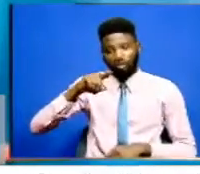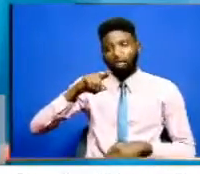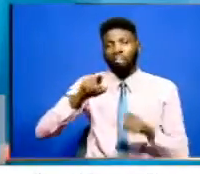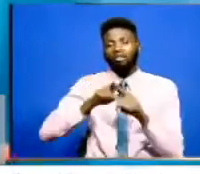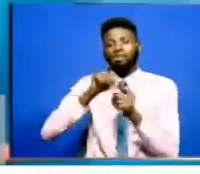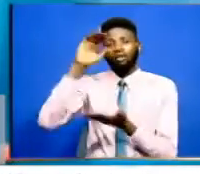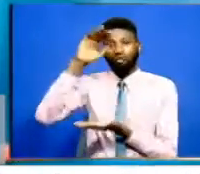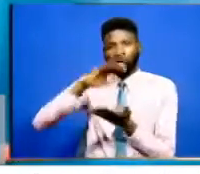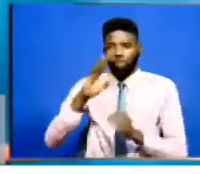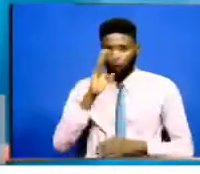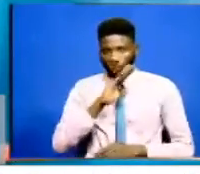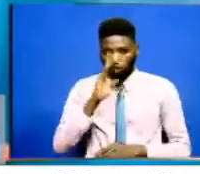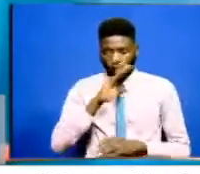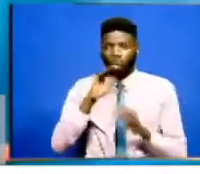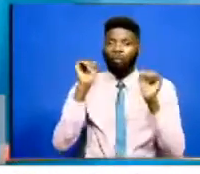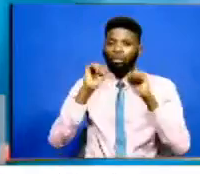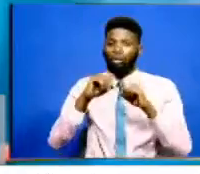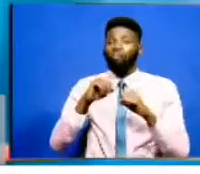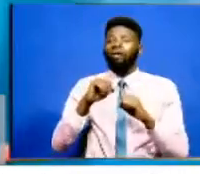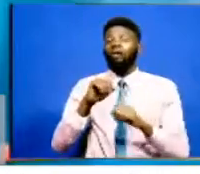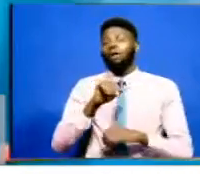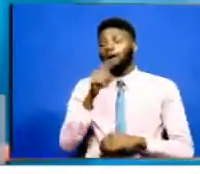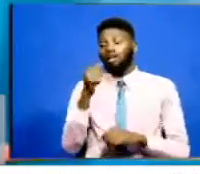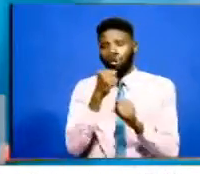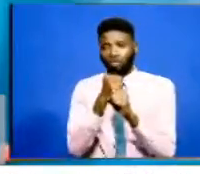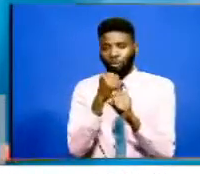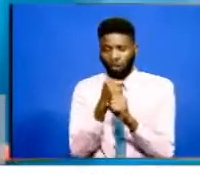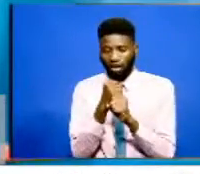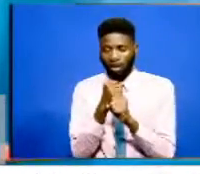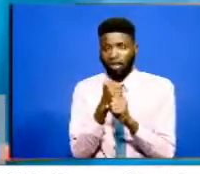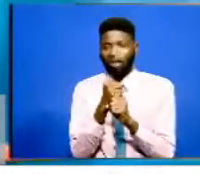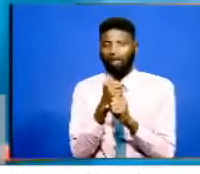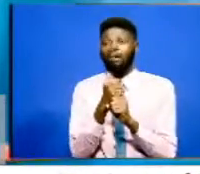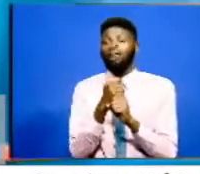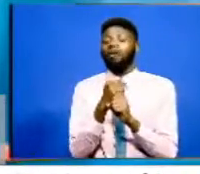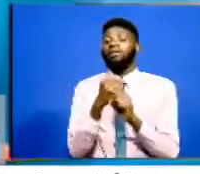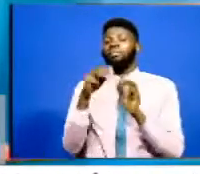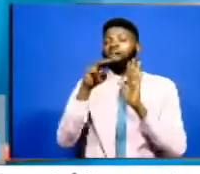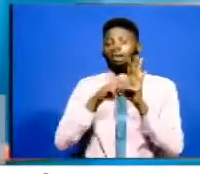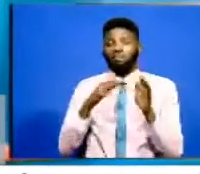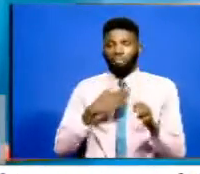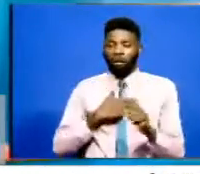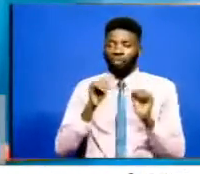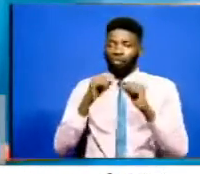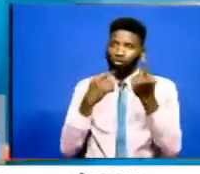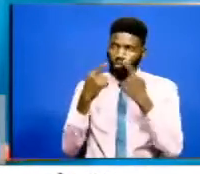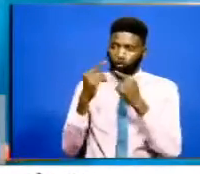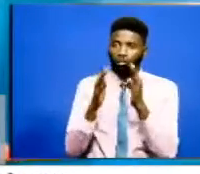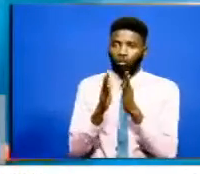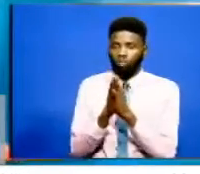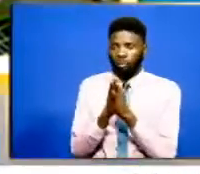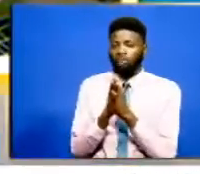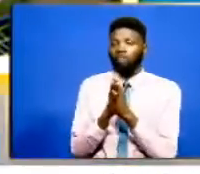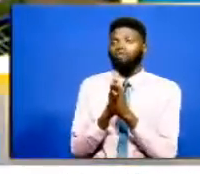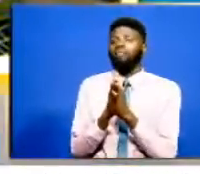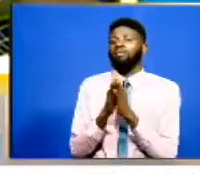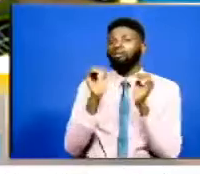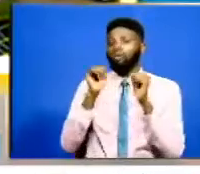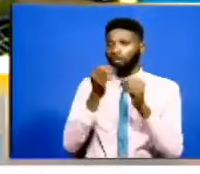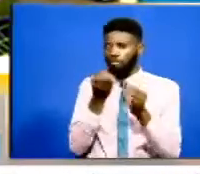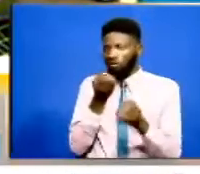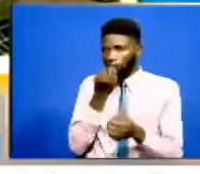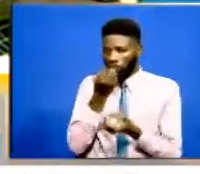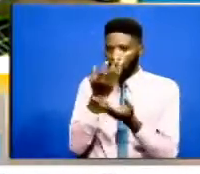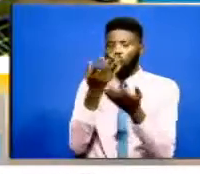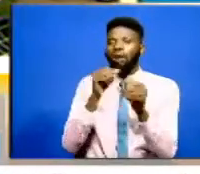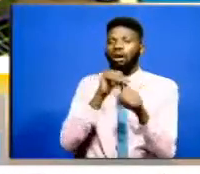the opportunity to talk with Rob, who is the head of this unit at the right moment. Another thing, the laws